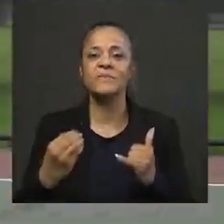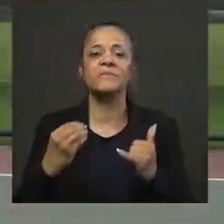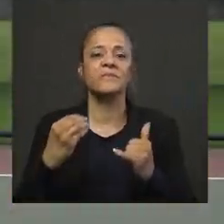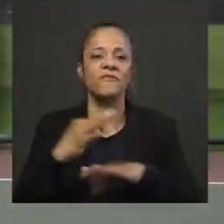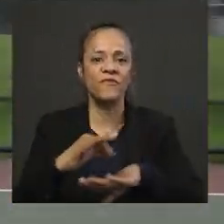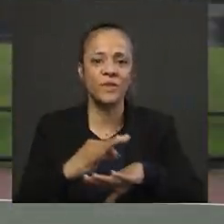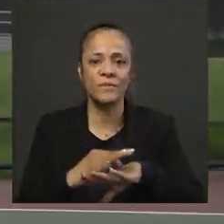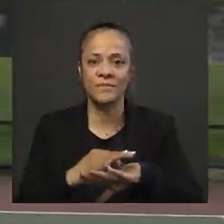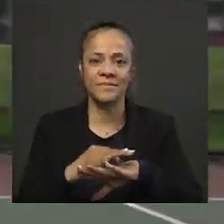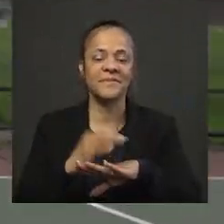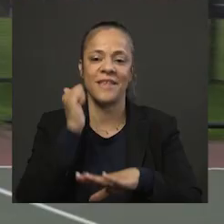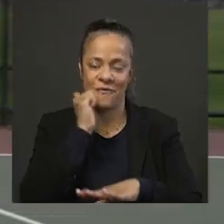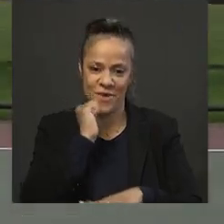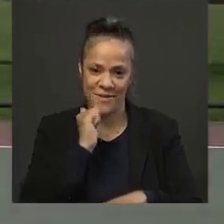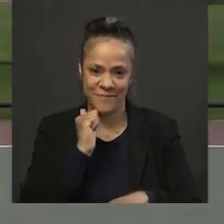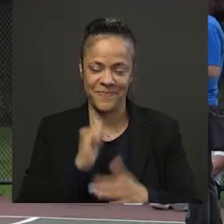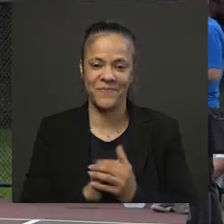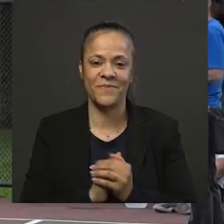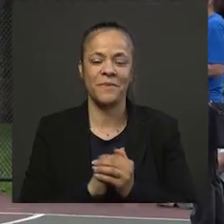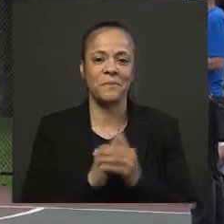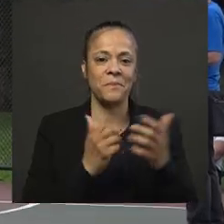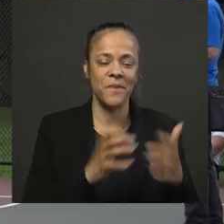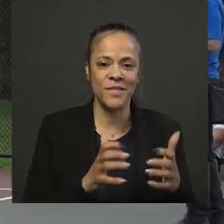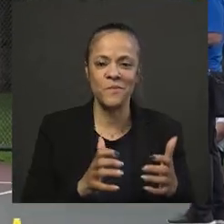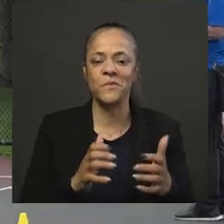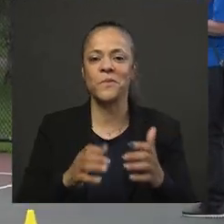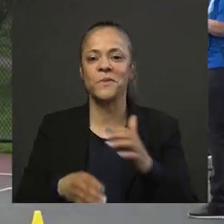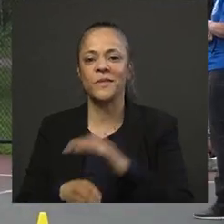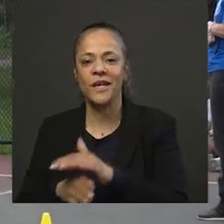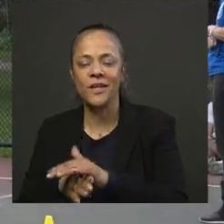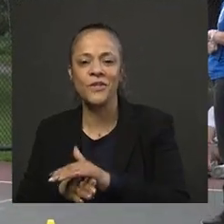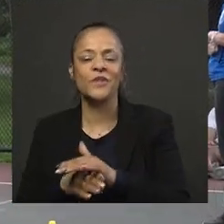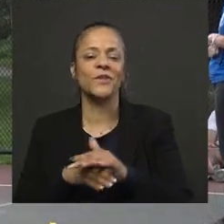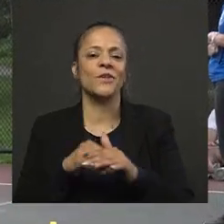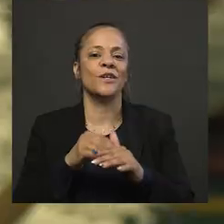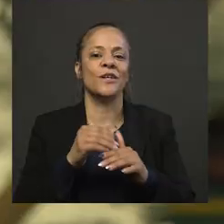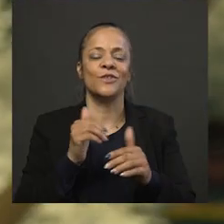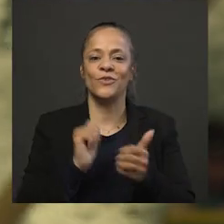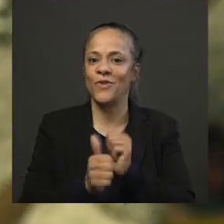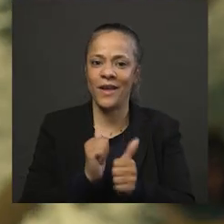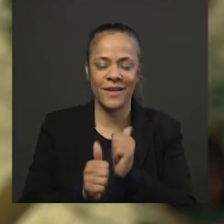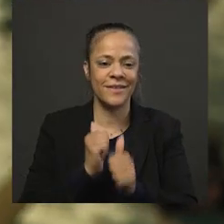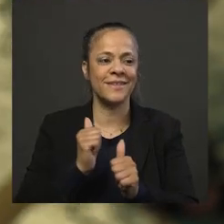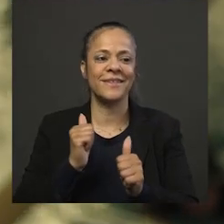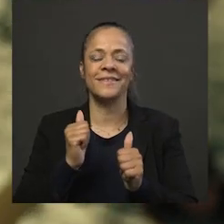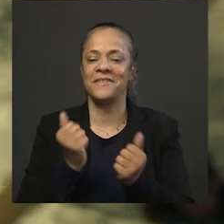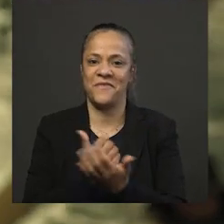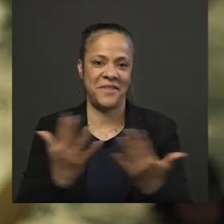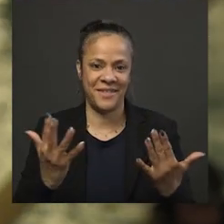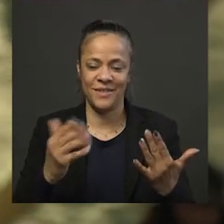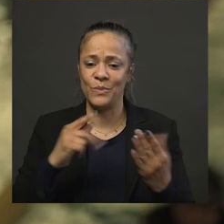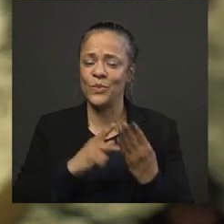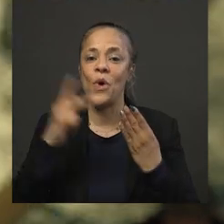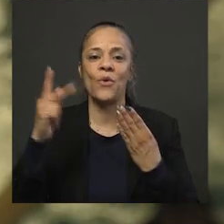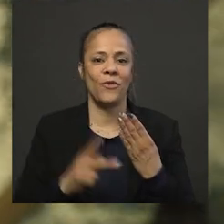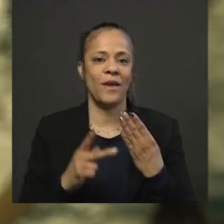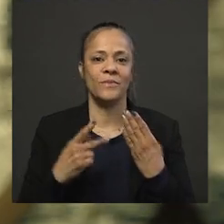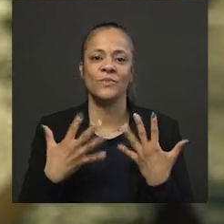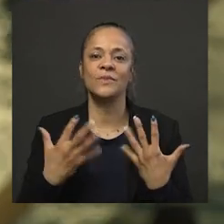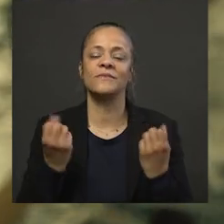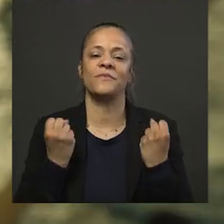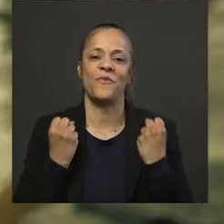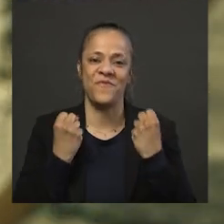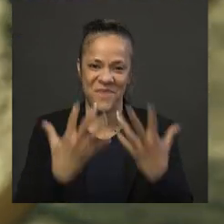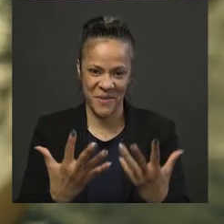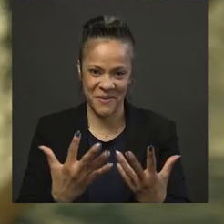all across the city every day. We had basketball, soccer, boxing, track, you name it, we were running it. And our programs were filled